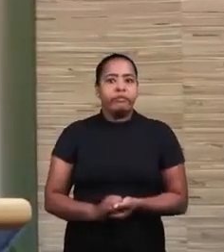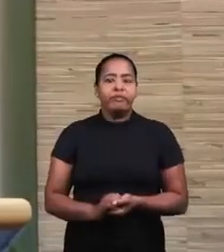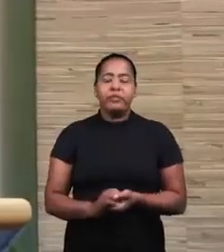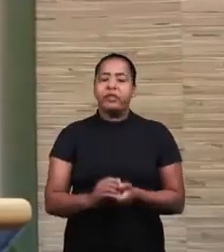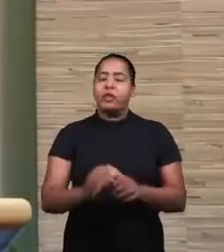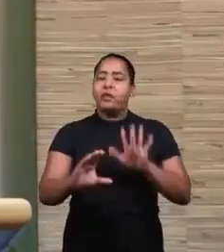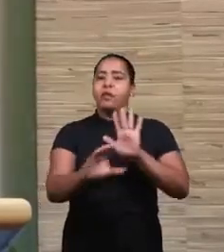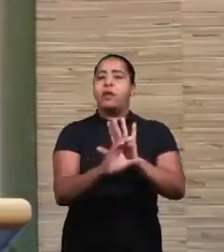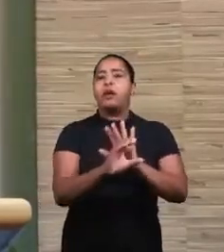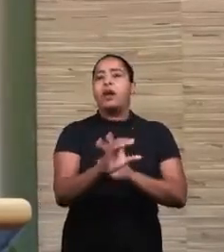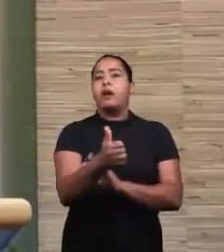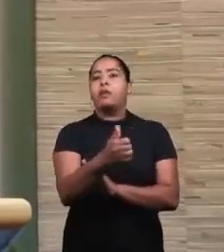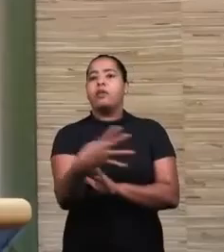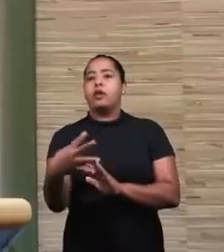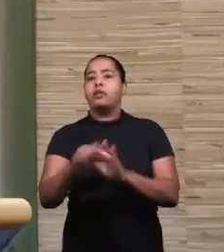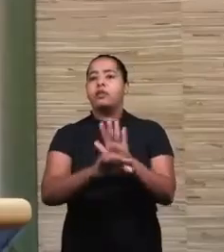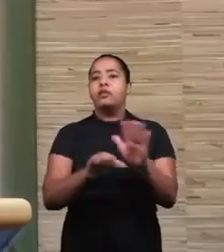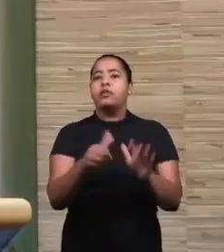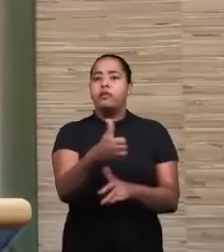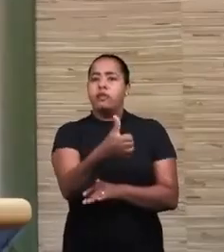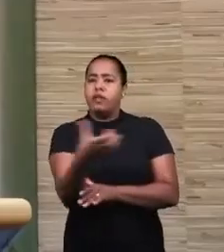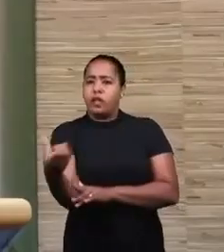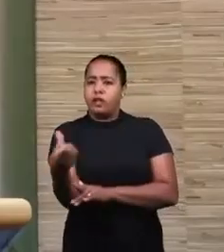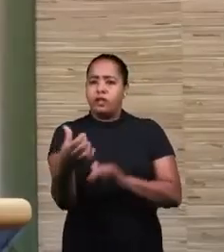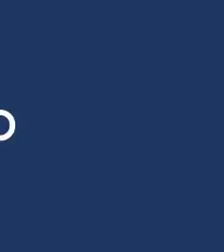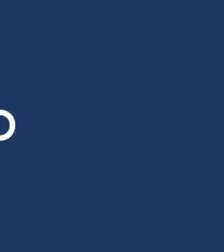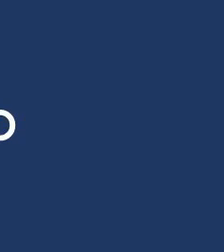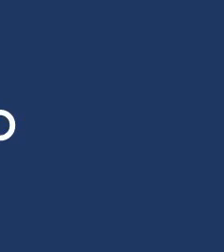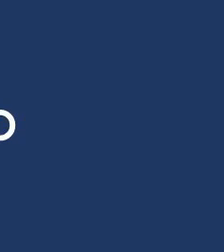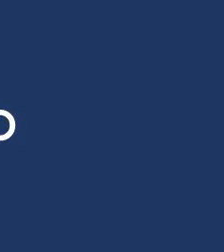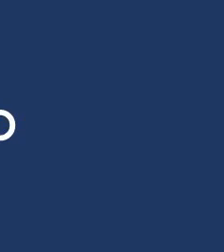chapter 14, verse 16 of Judges.